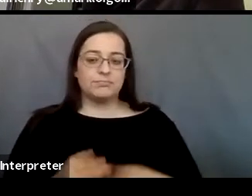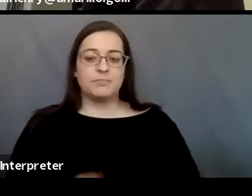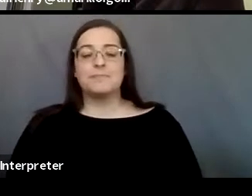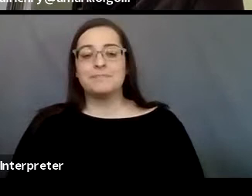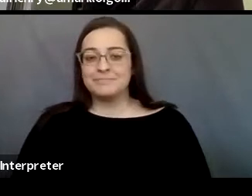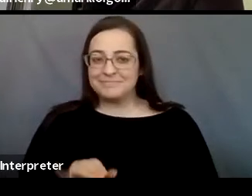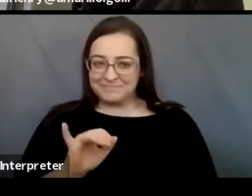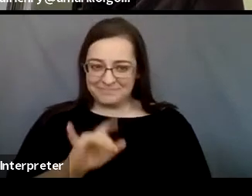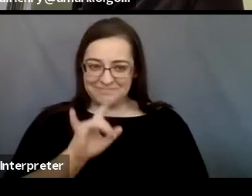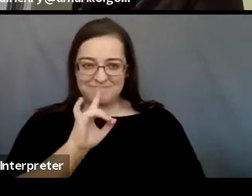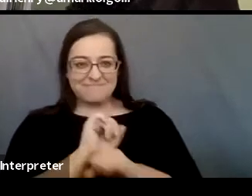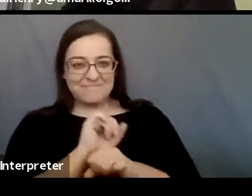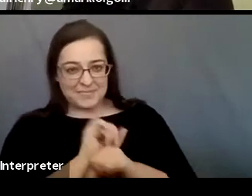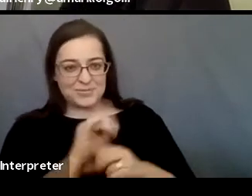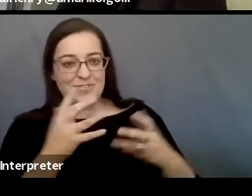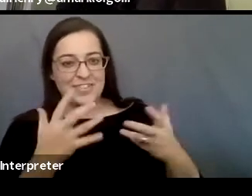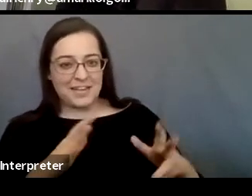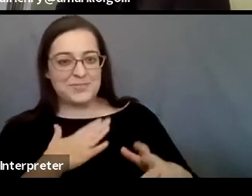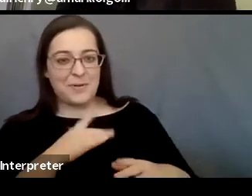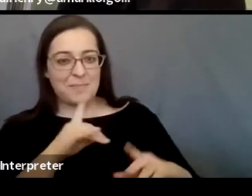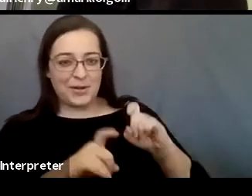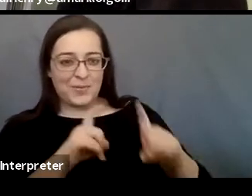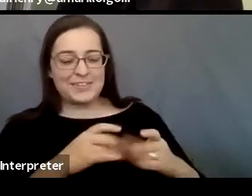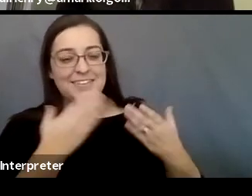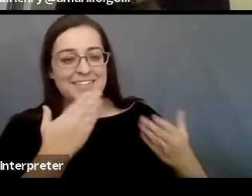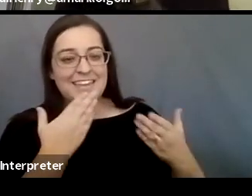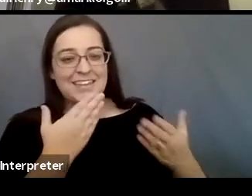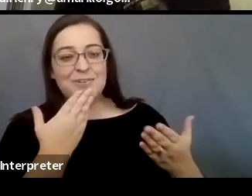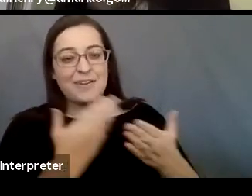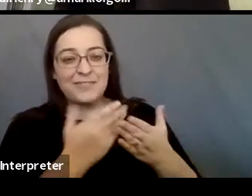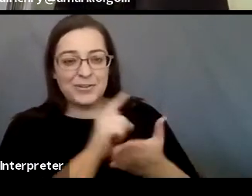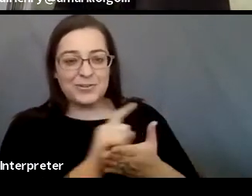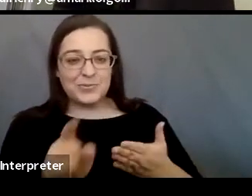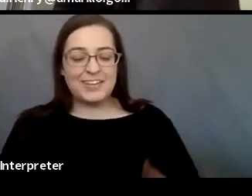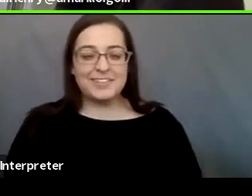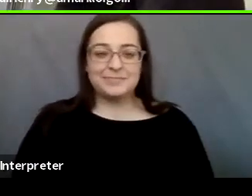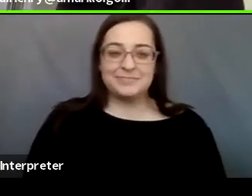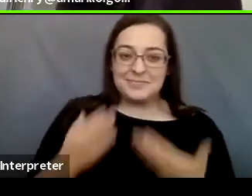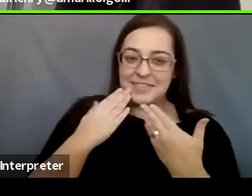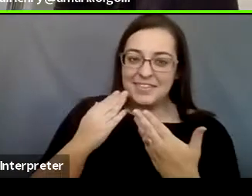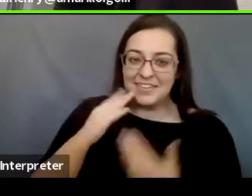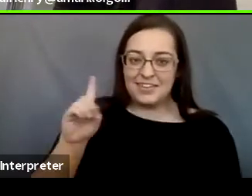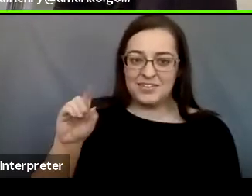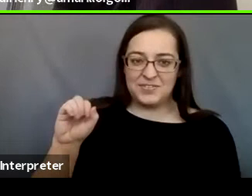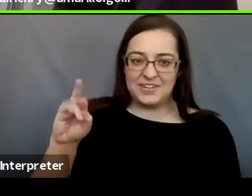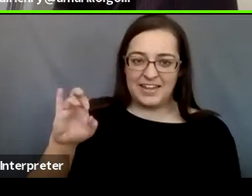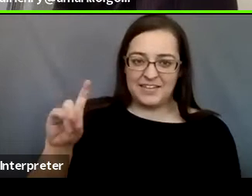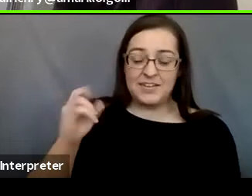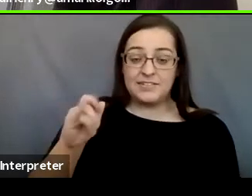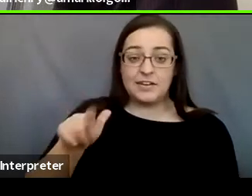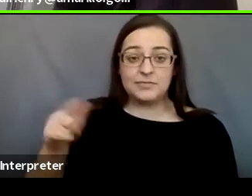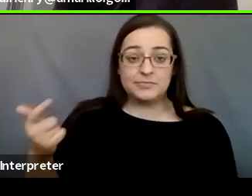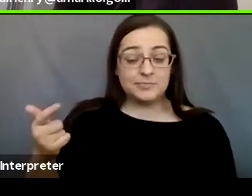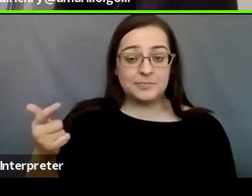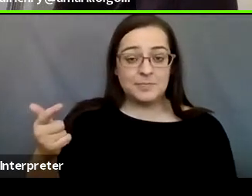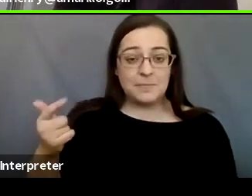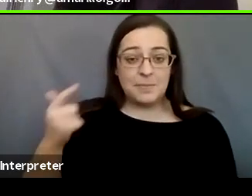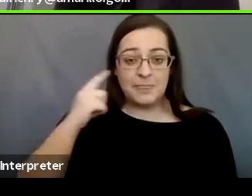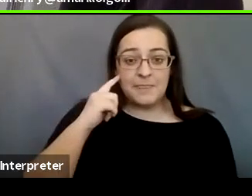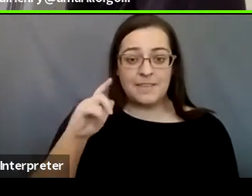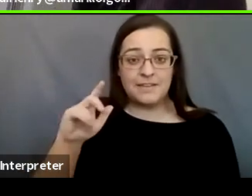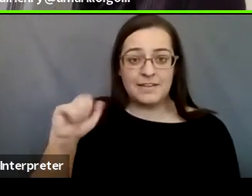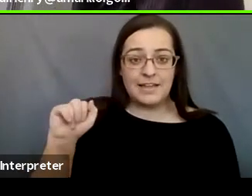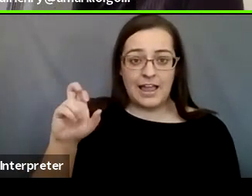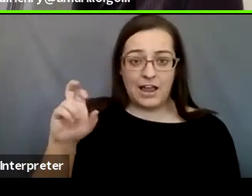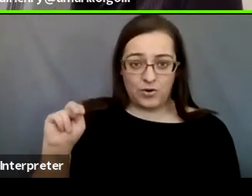Absolutely. That's all the questions I have. Thanks, y'all. I appreciate it. Have a good rest of your week. Thank you, David. Let's now go to, if I'm not mistaken,